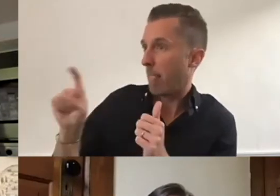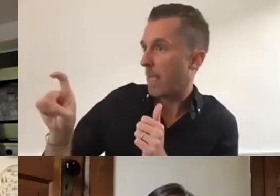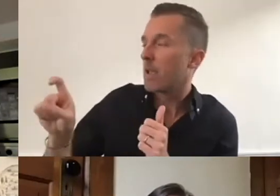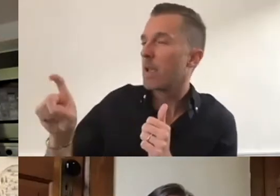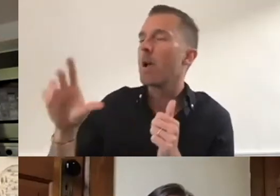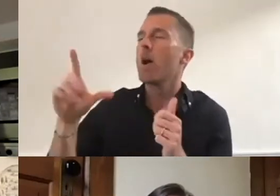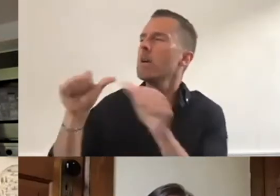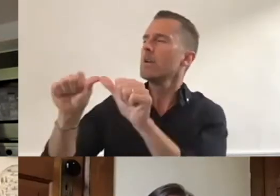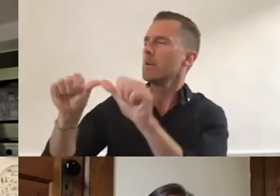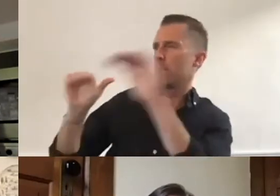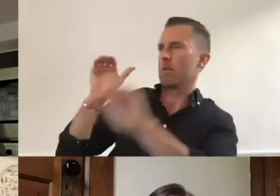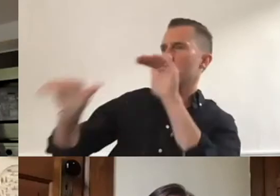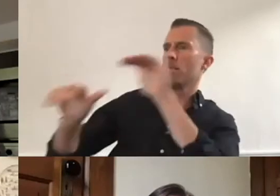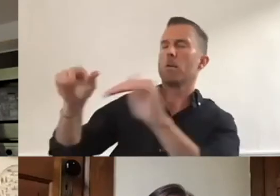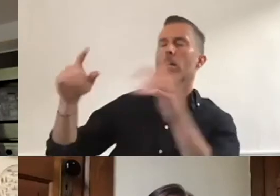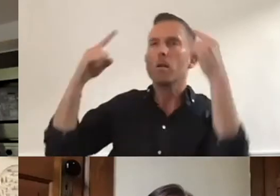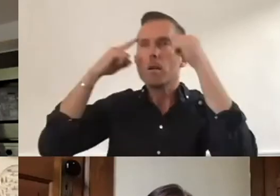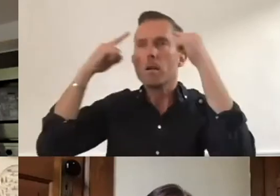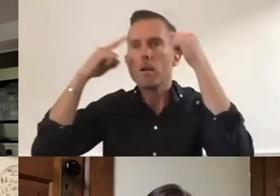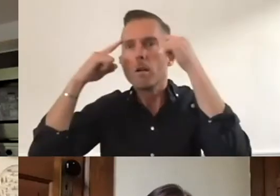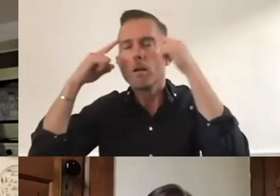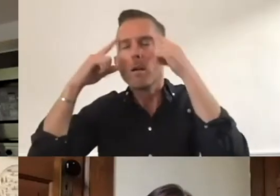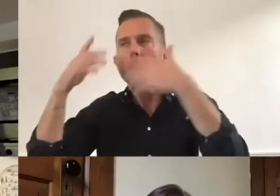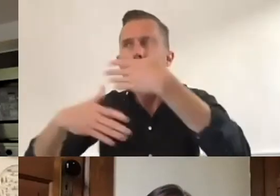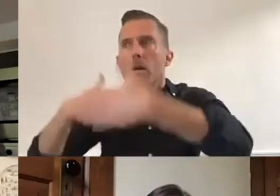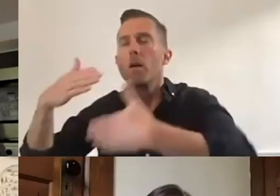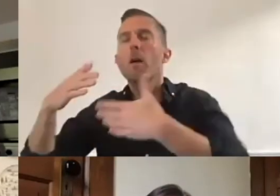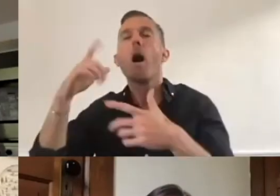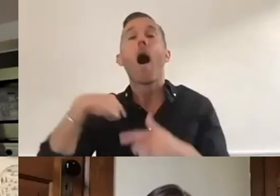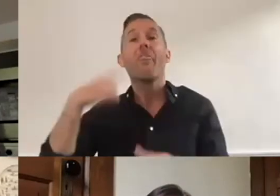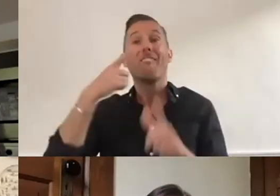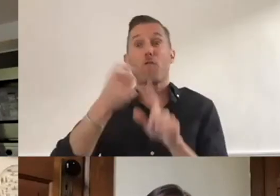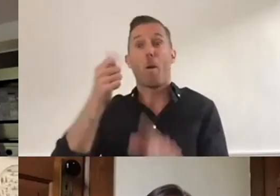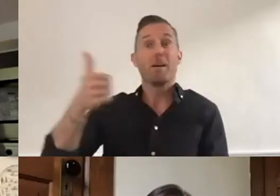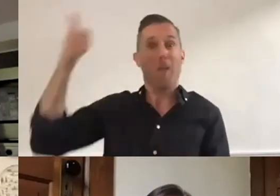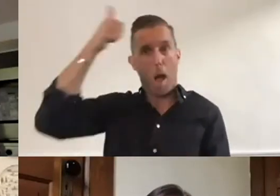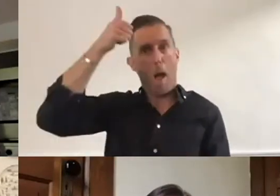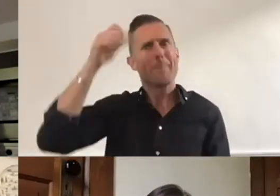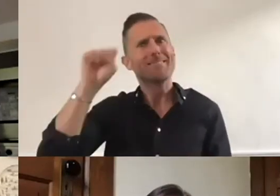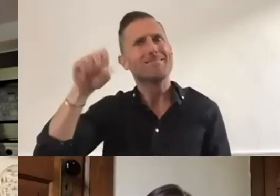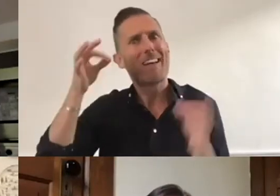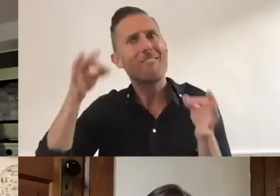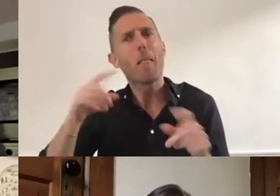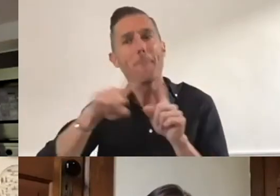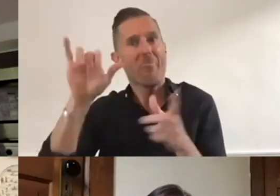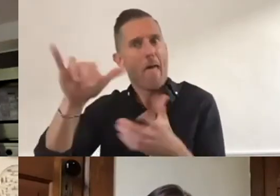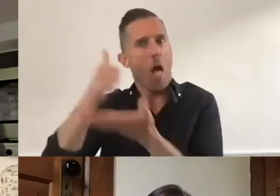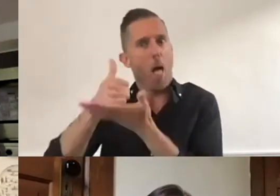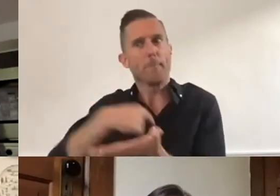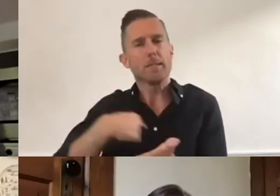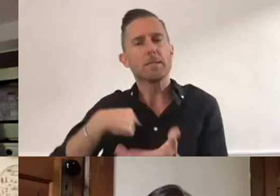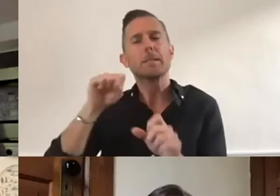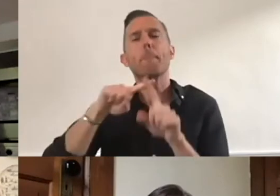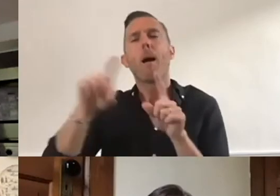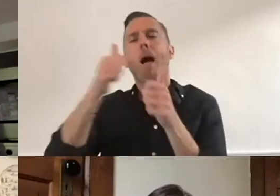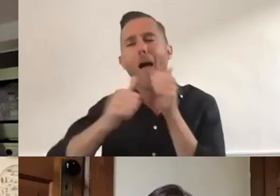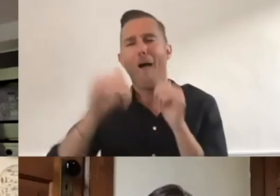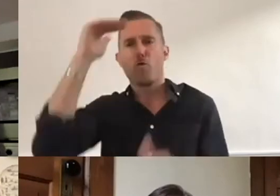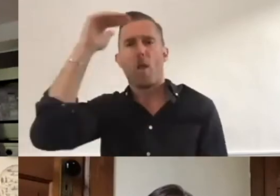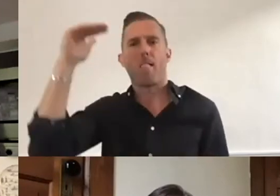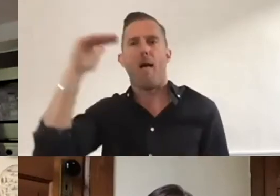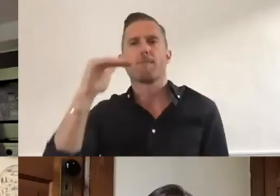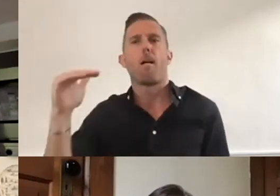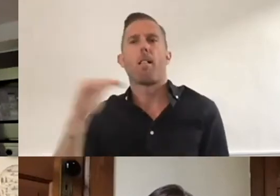being a champion, because I think that just coming from the top, that's definitely, like I said, very helpful, but it doesn't have the same impact